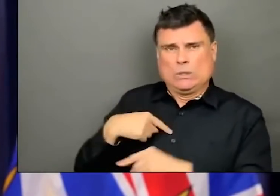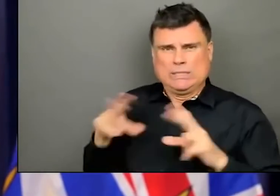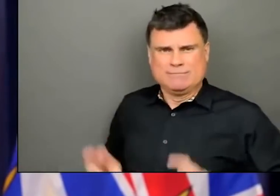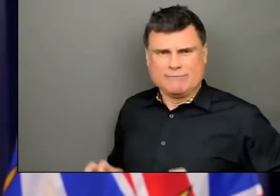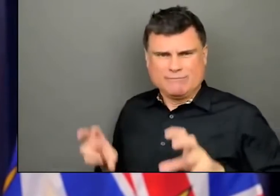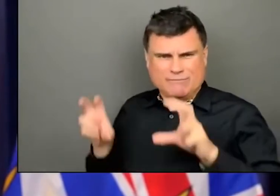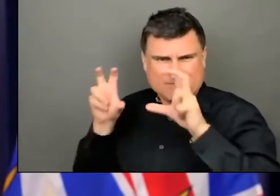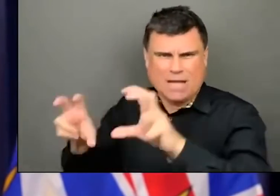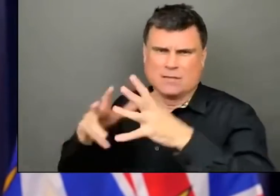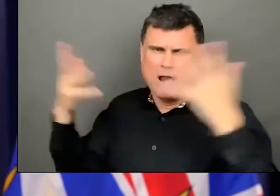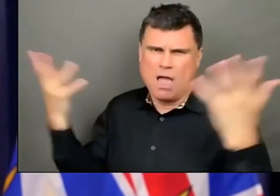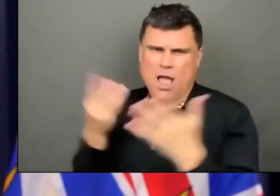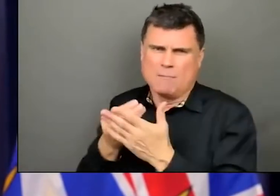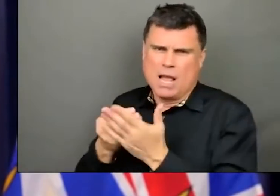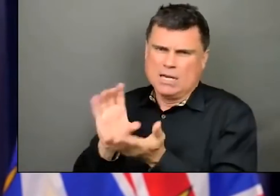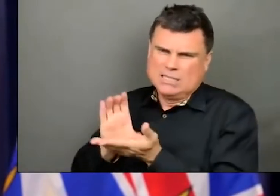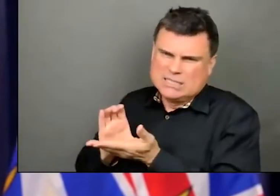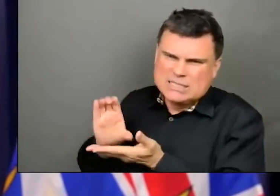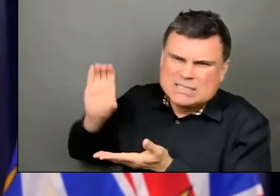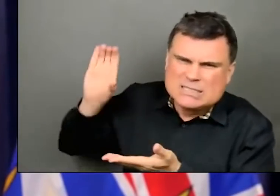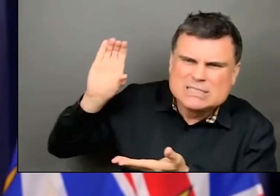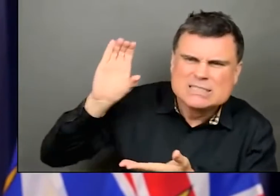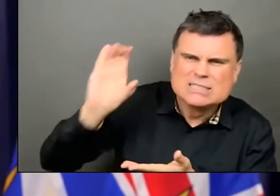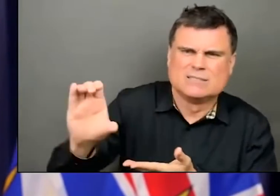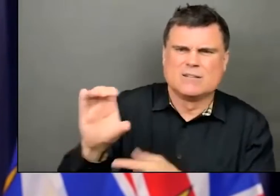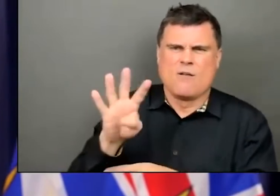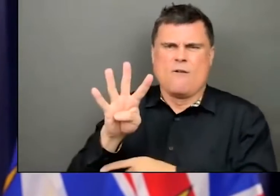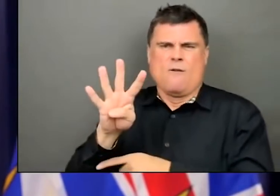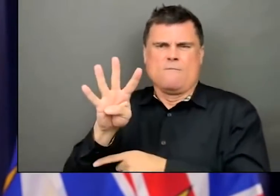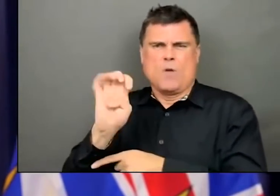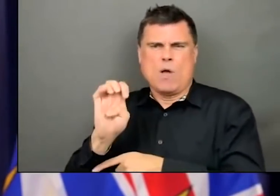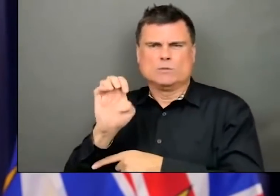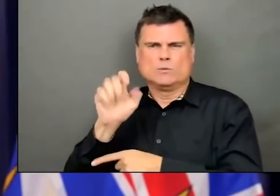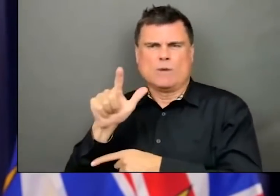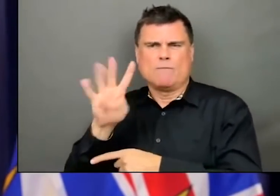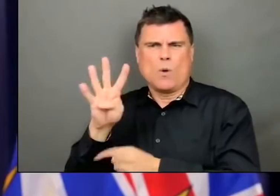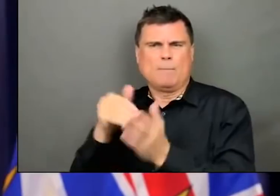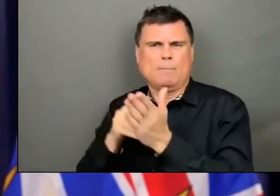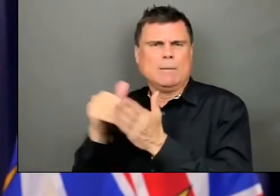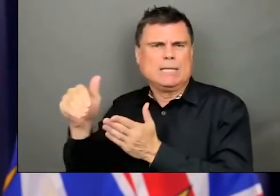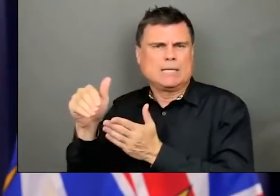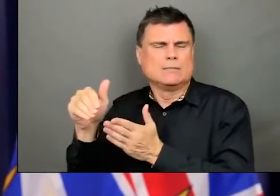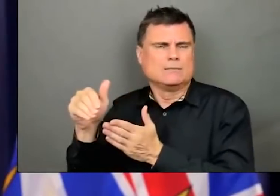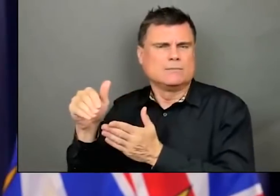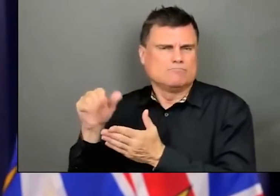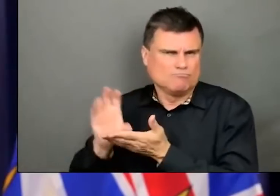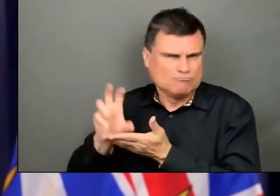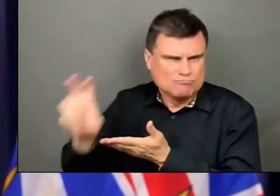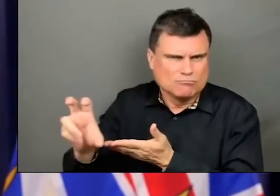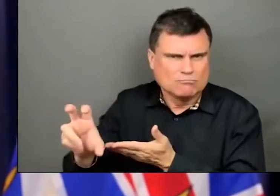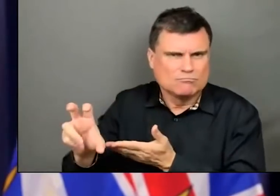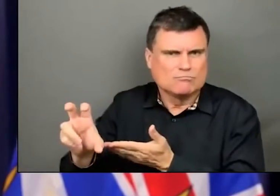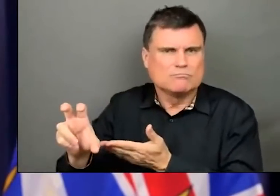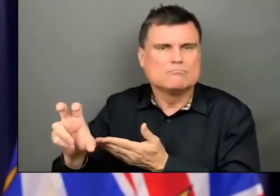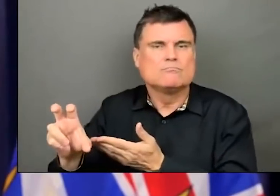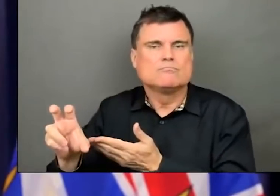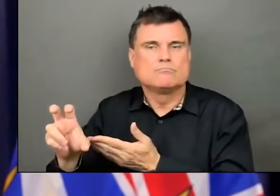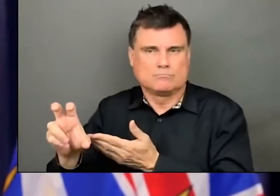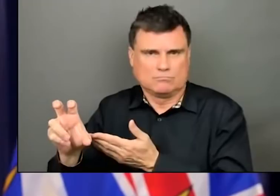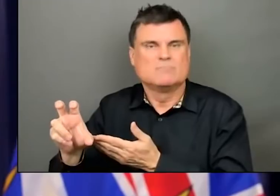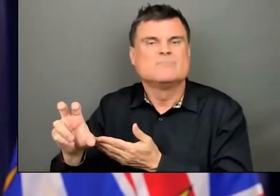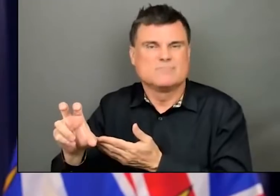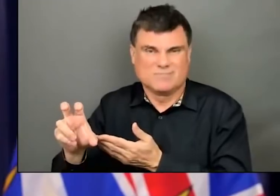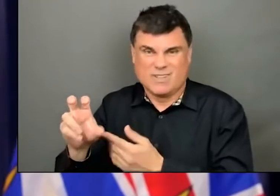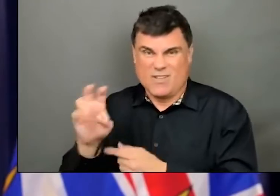received the most increase in support since 2017. Its annual budget's going from $424.25 million